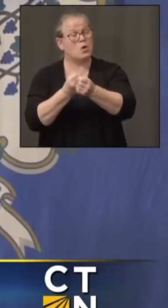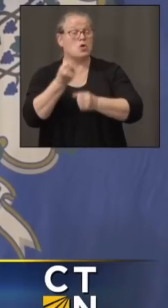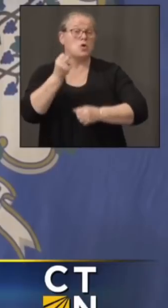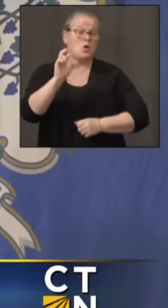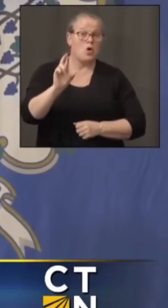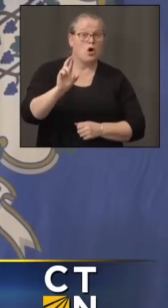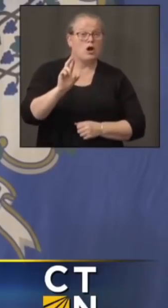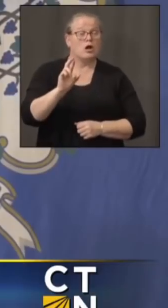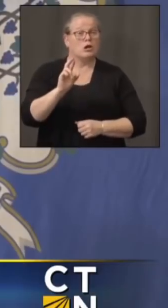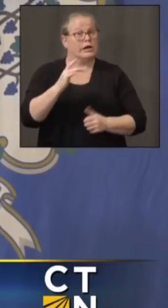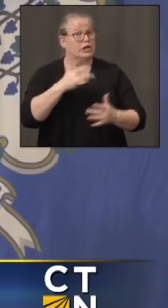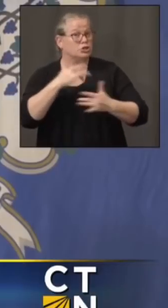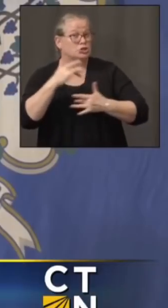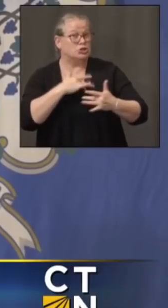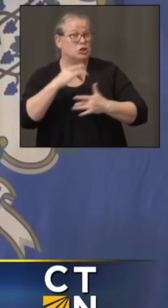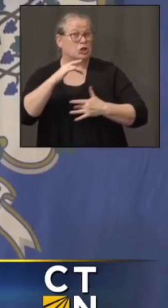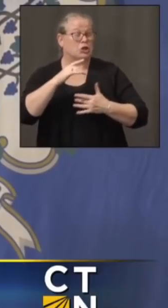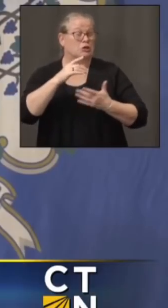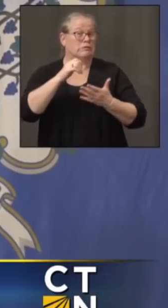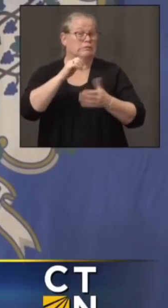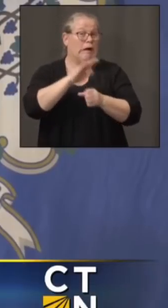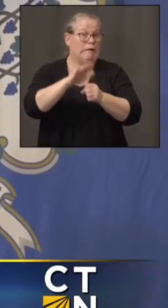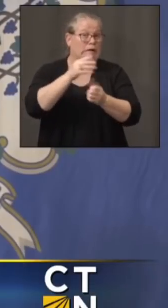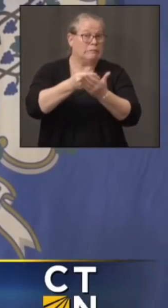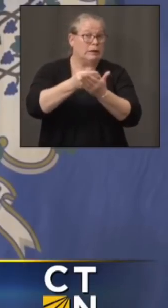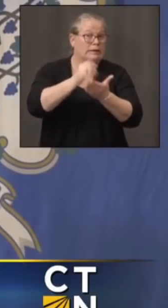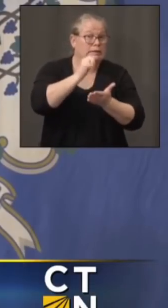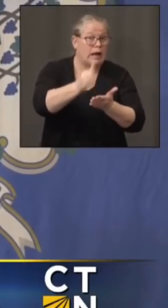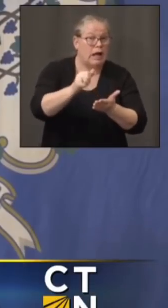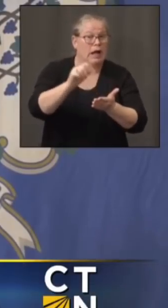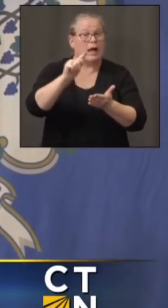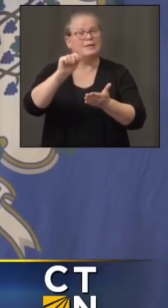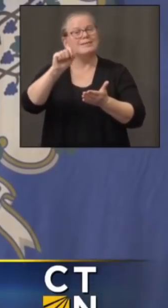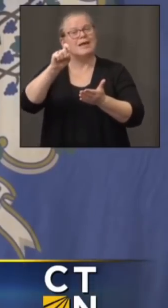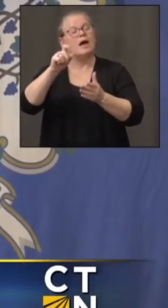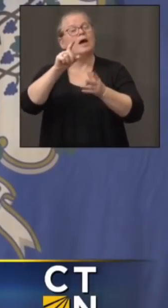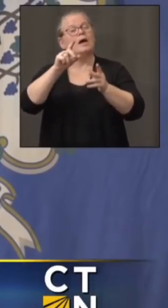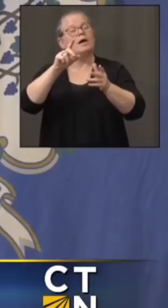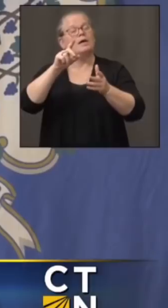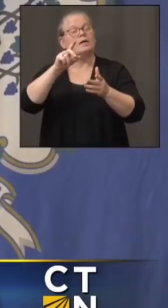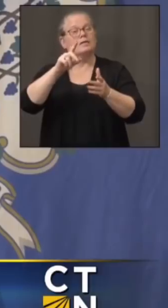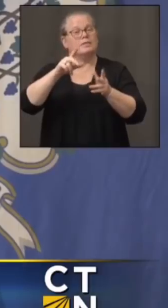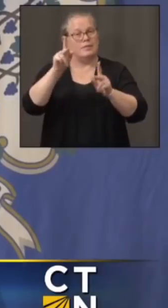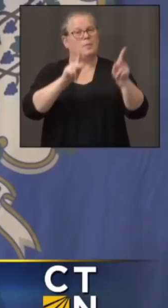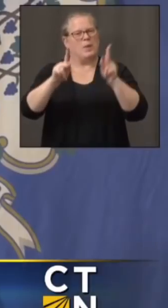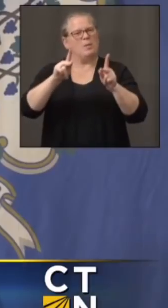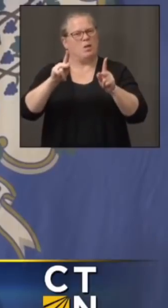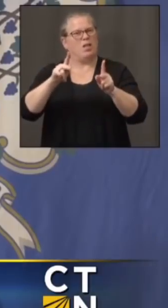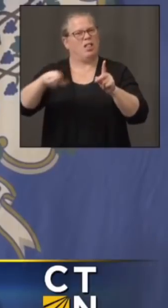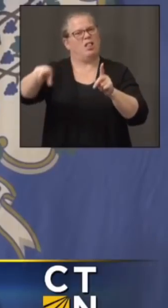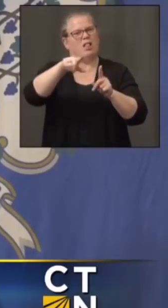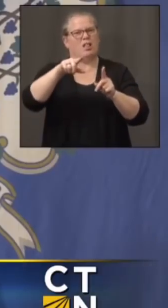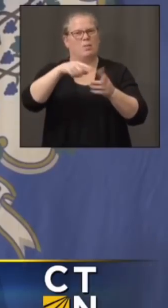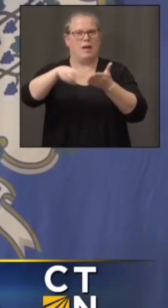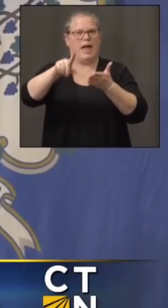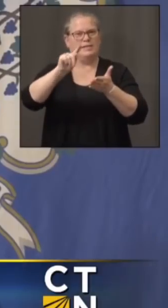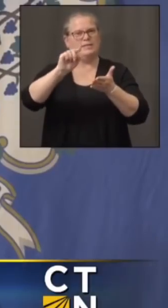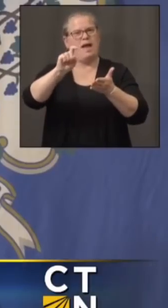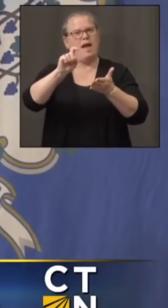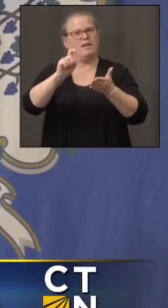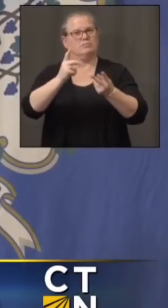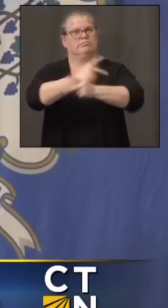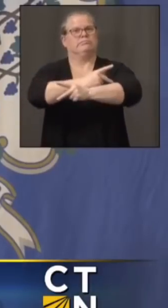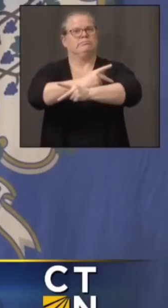not bringing in enough money and taxpayers being left holding the bag? Well, look, I'm really supportive of the idea of more